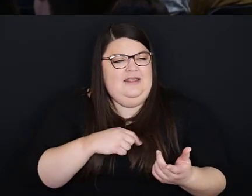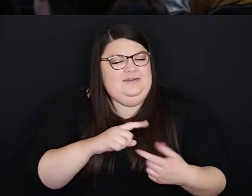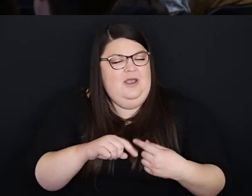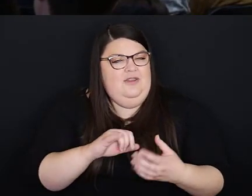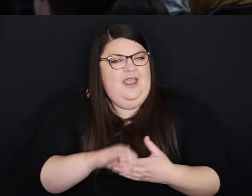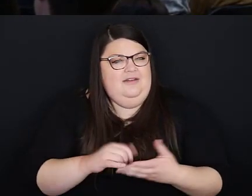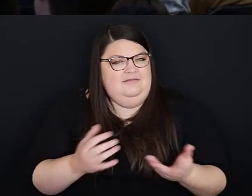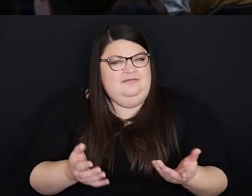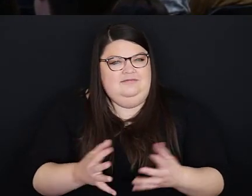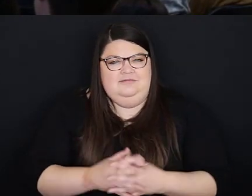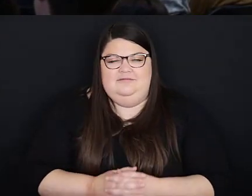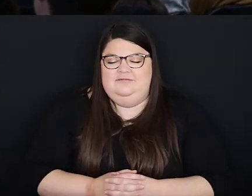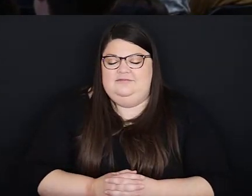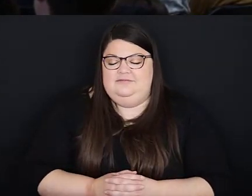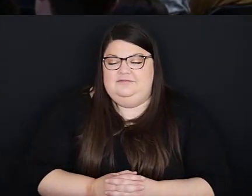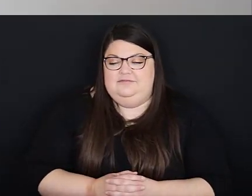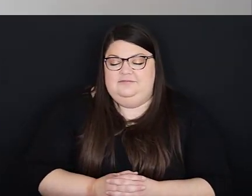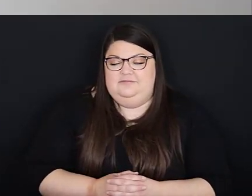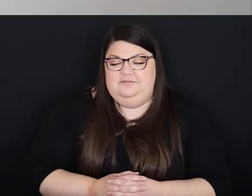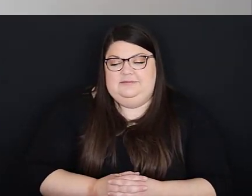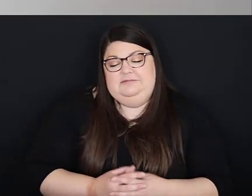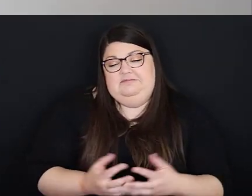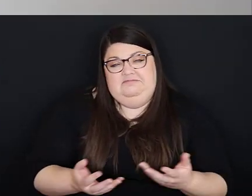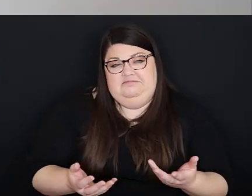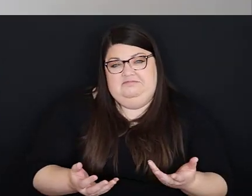that. You know, I mean, it could